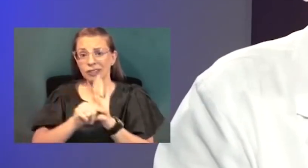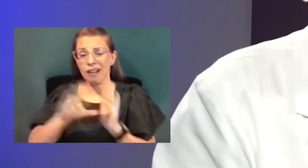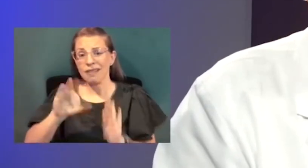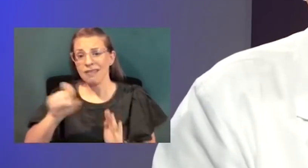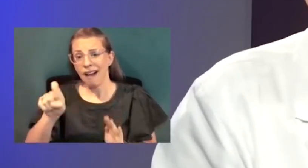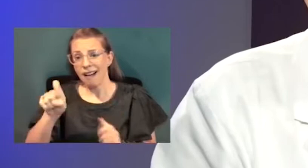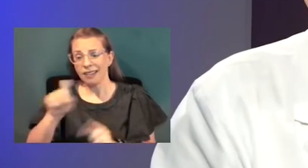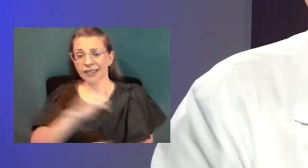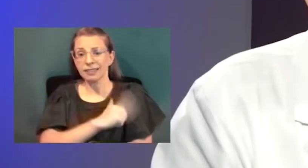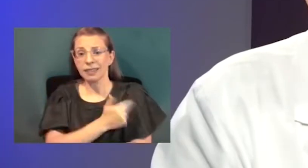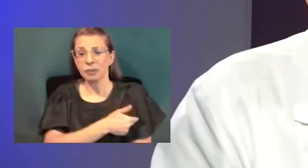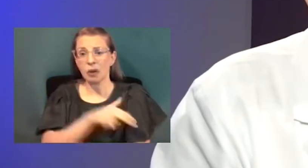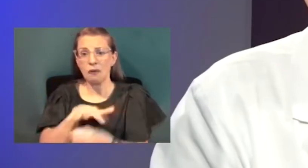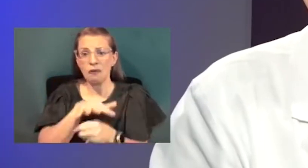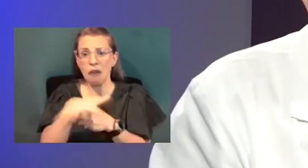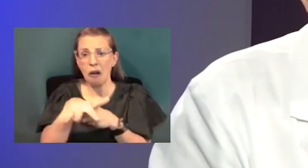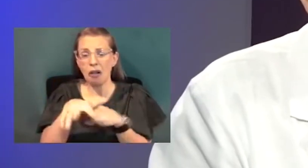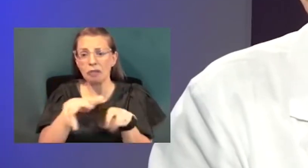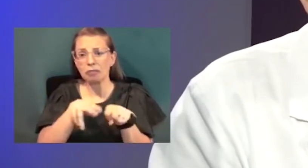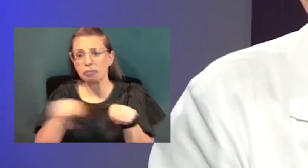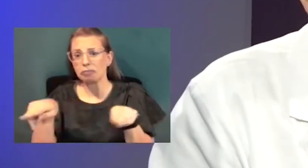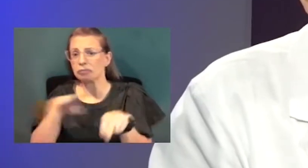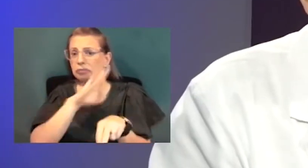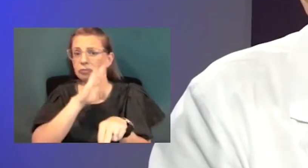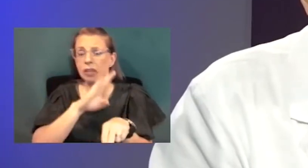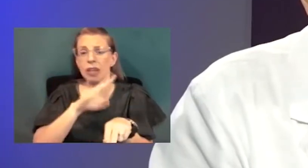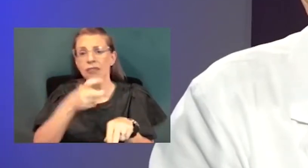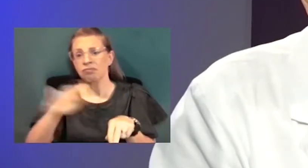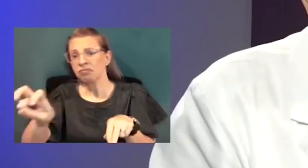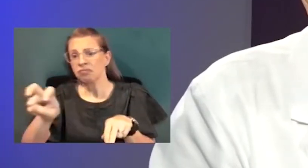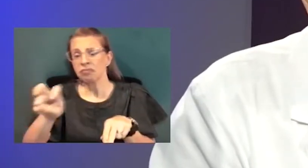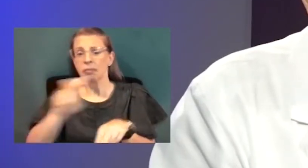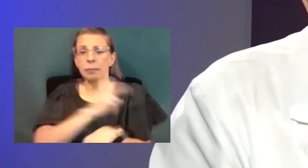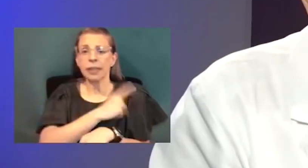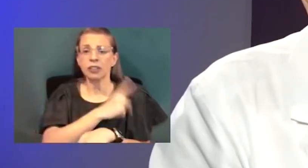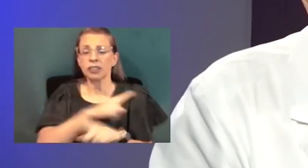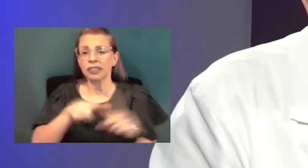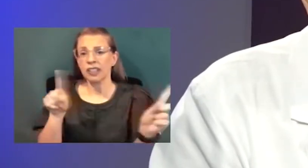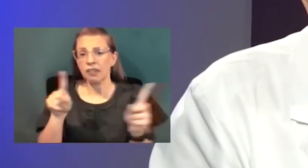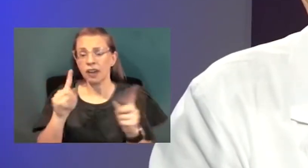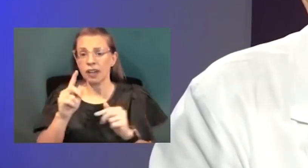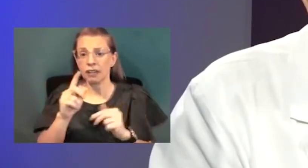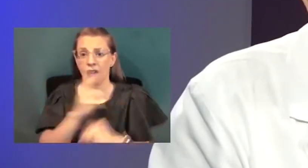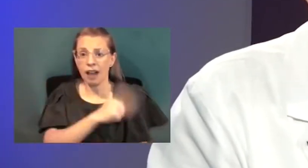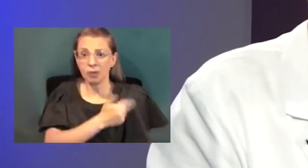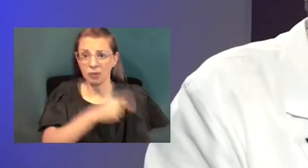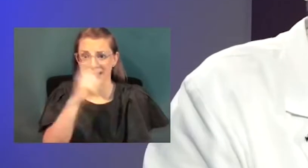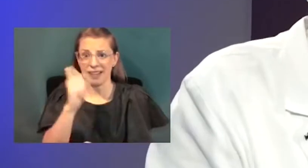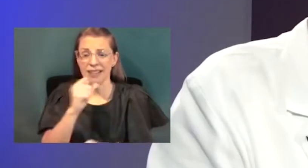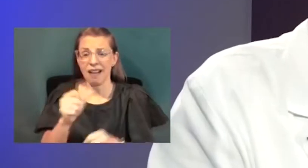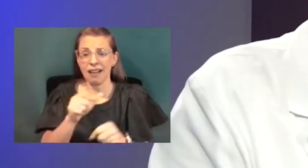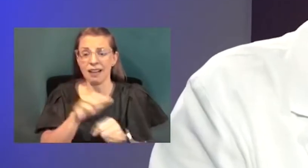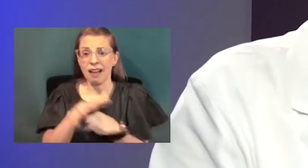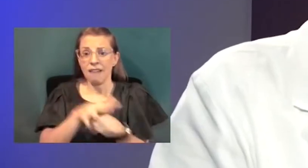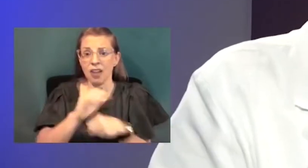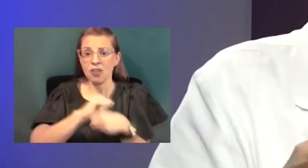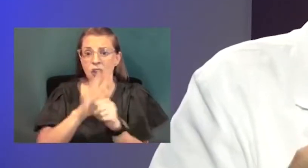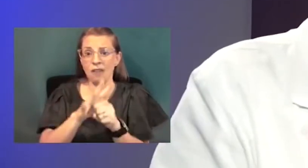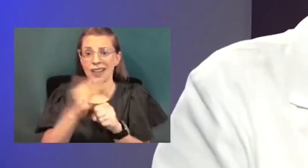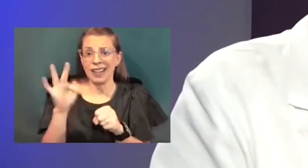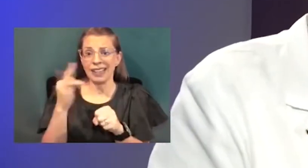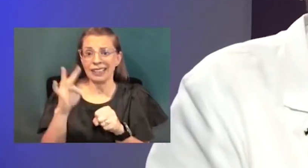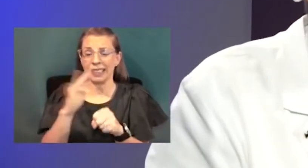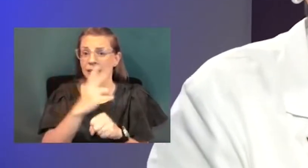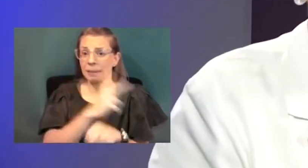full and having to actually divert patients to other facilities around because they didn't have beds for COVID-19 patients. And that we haven't heard that for